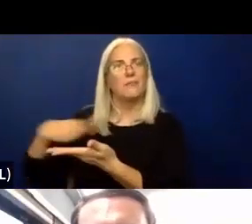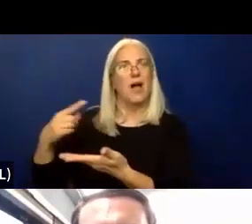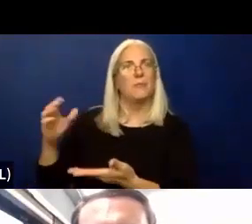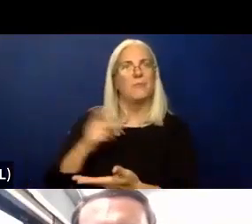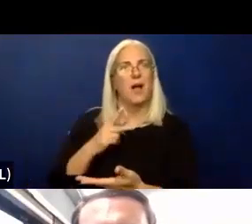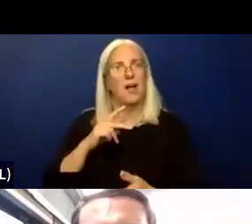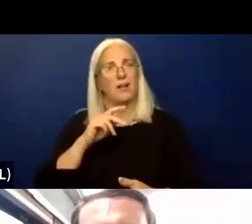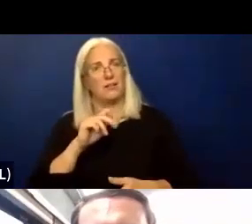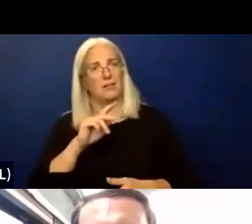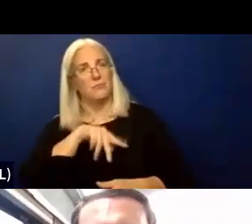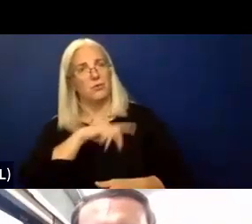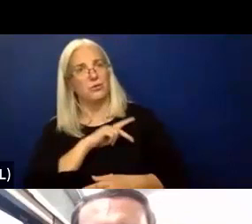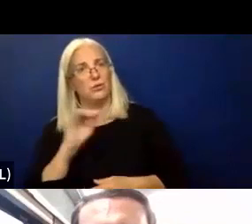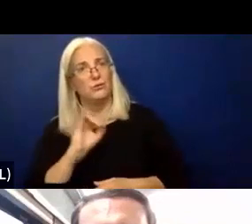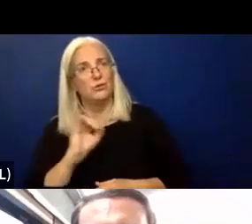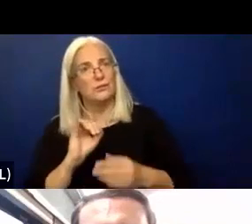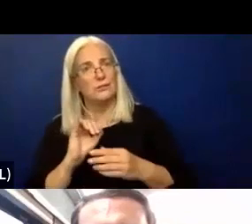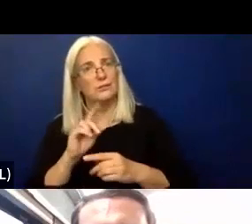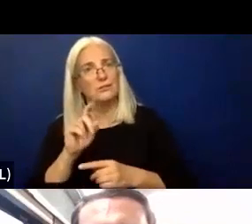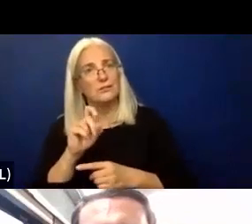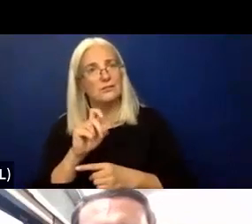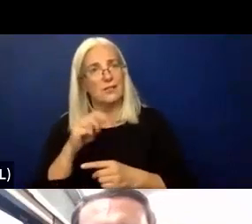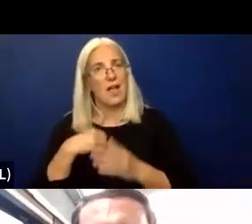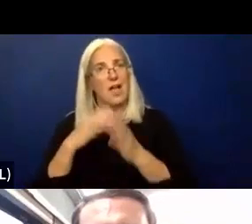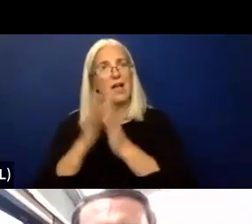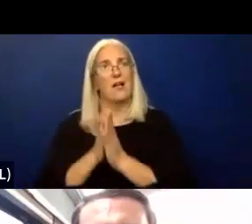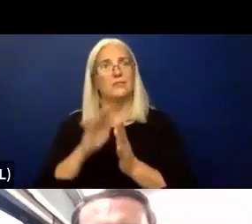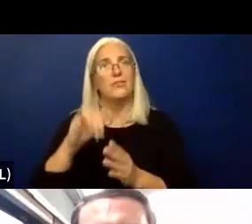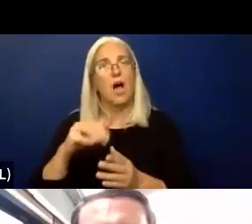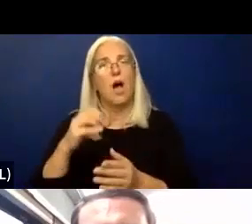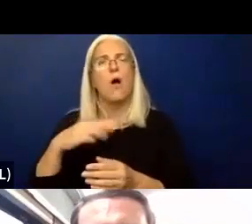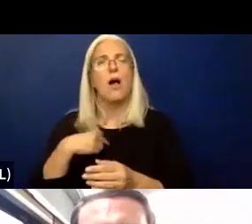the local assistance center? Any suggestions on that?